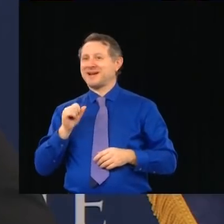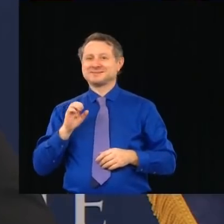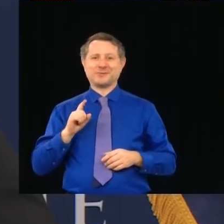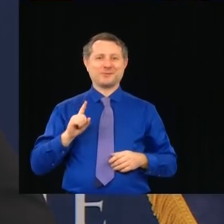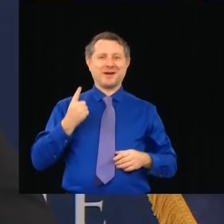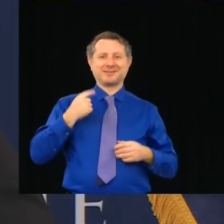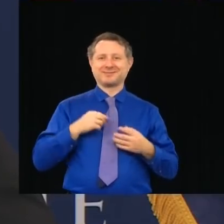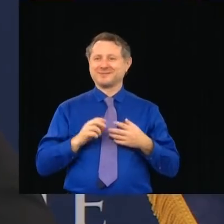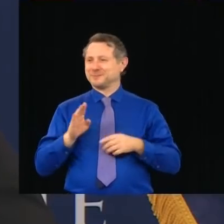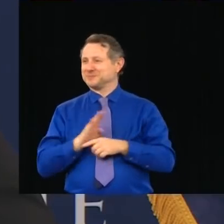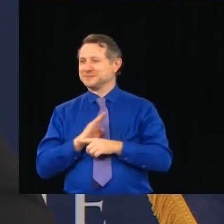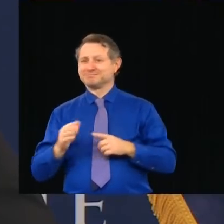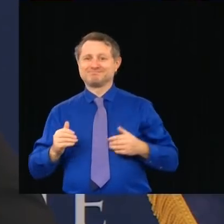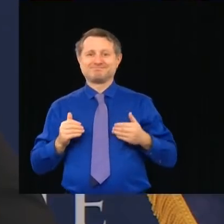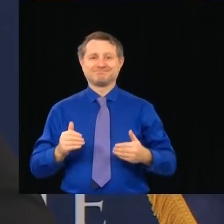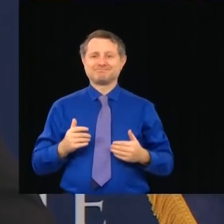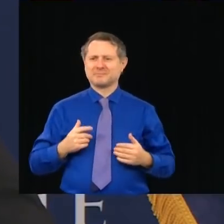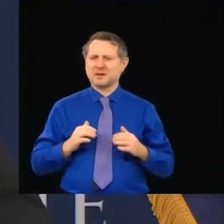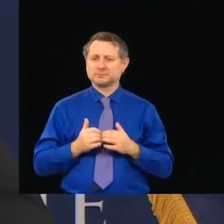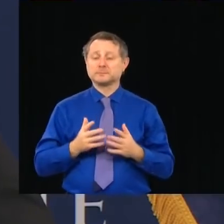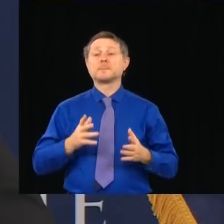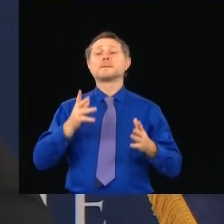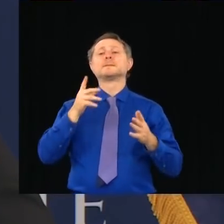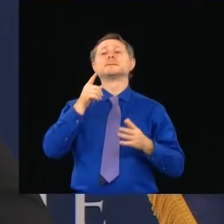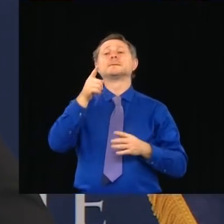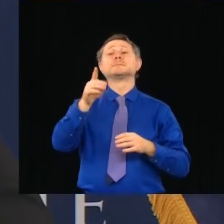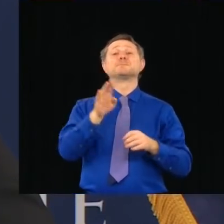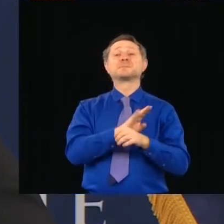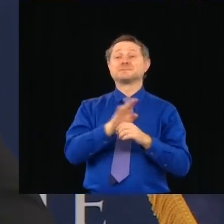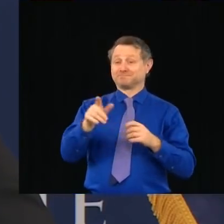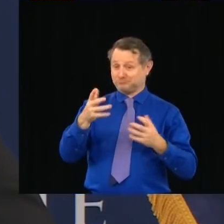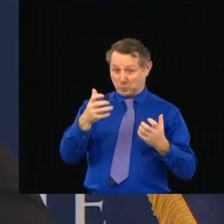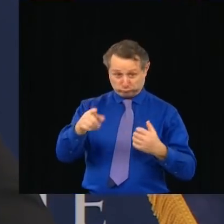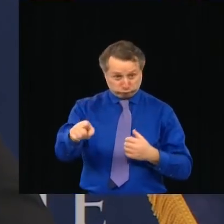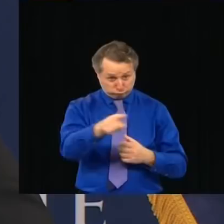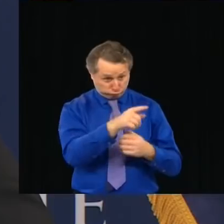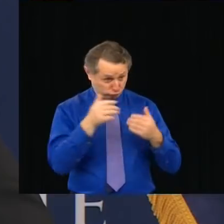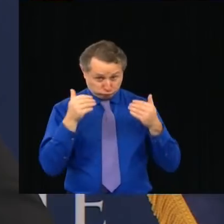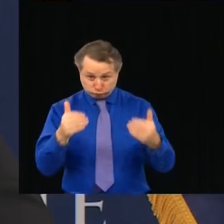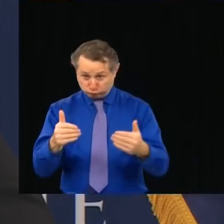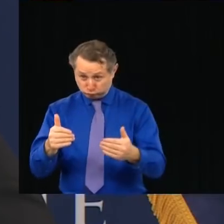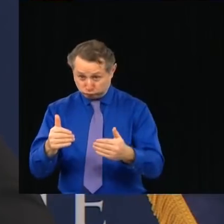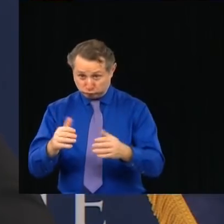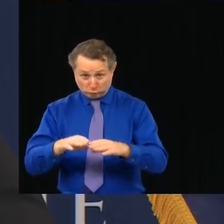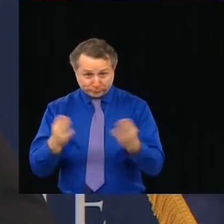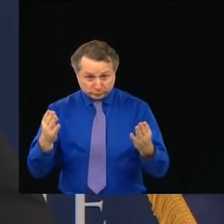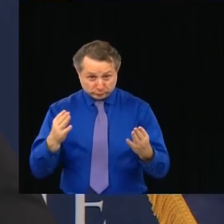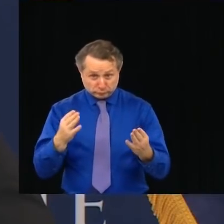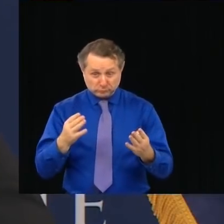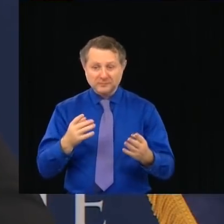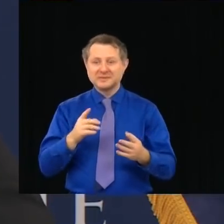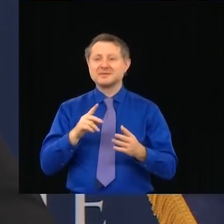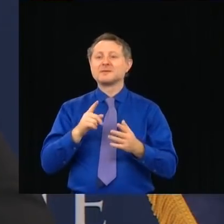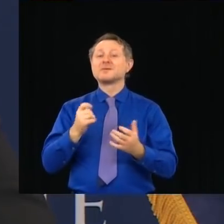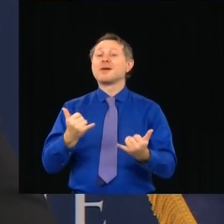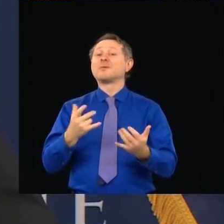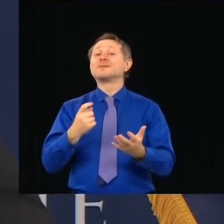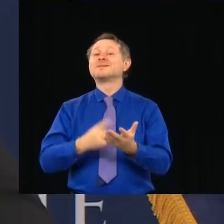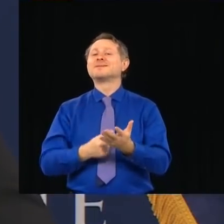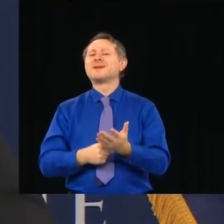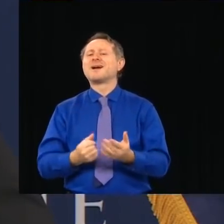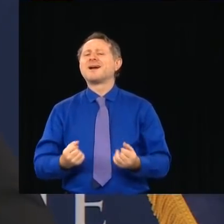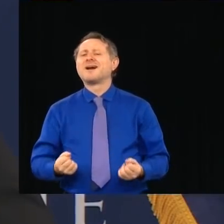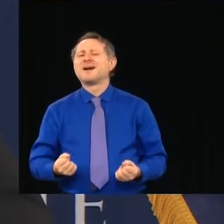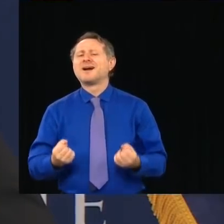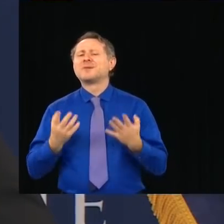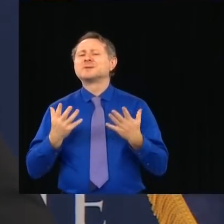businesses that choose to open, big question is how many businesses, big question to me is how many